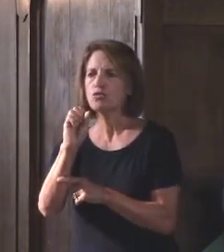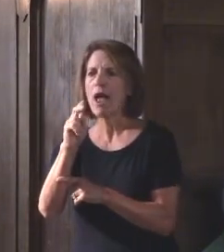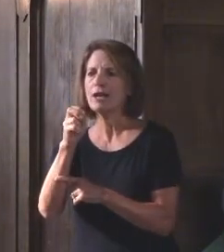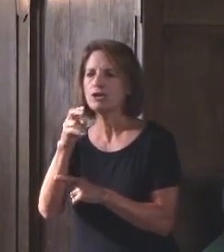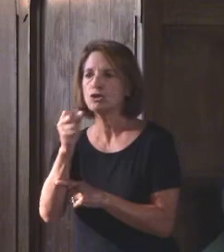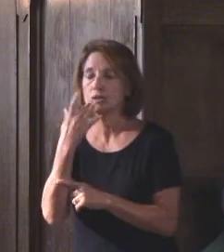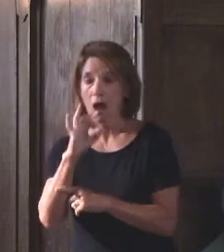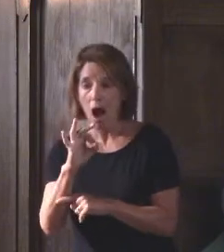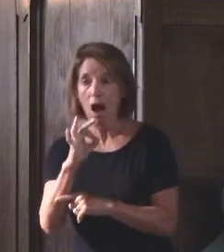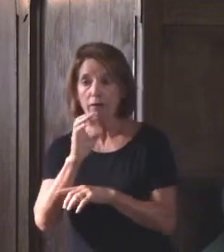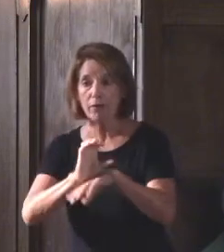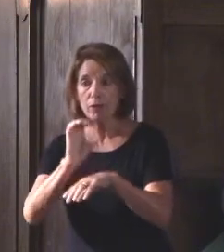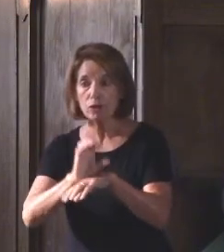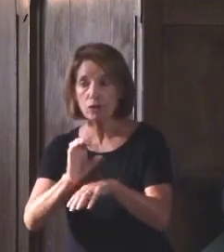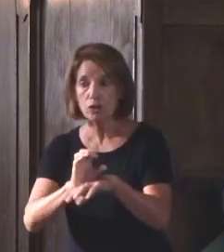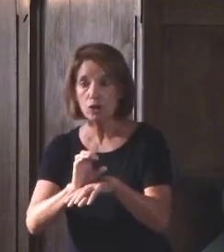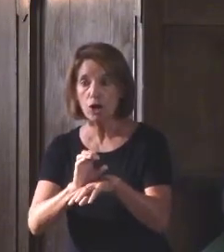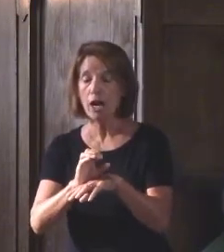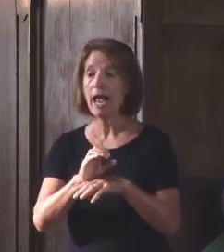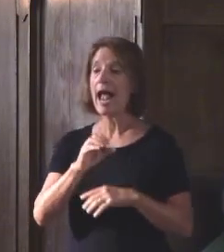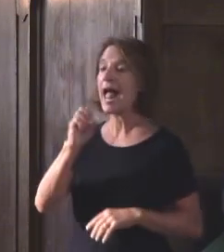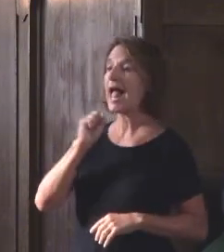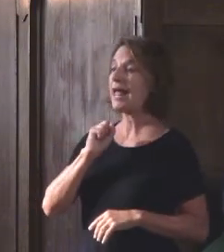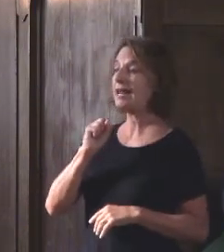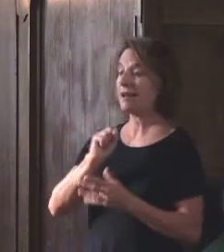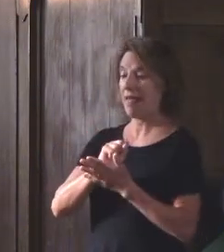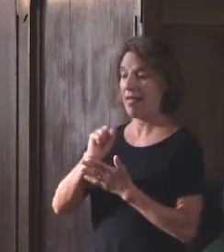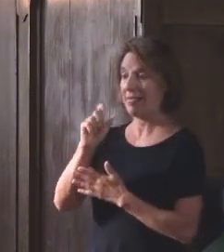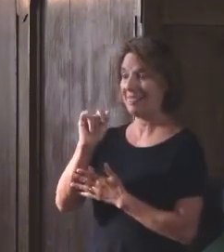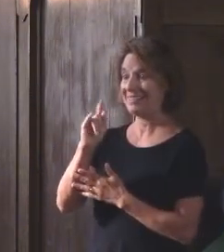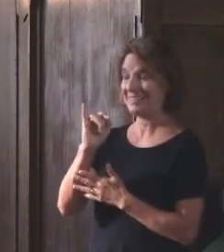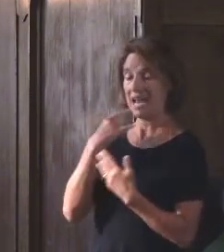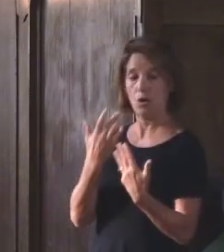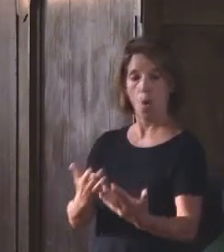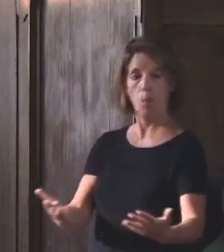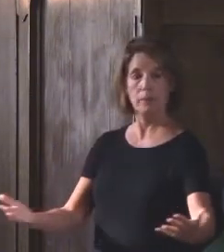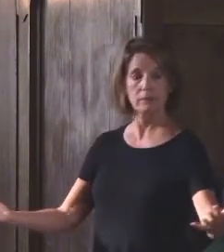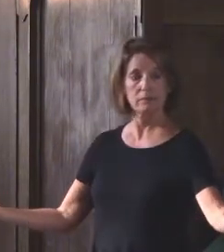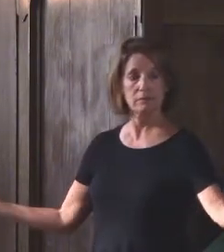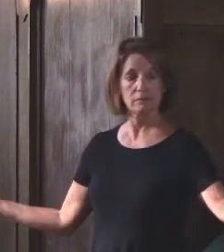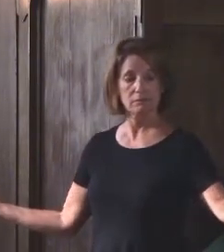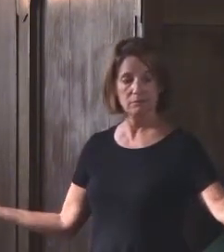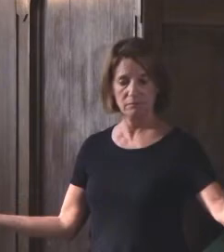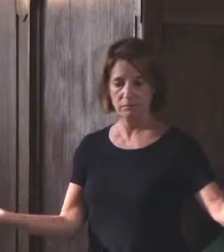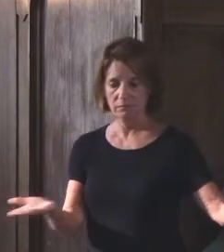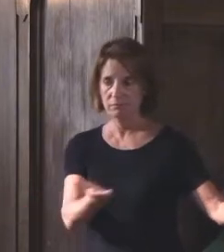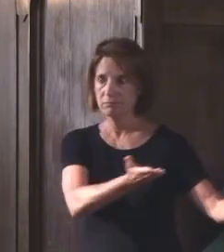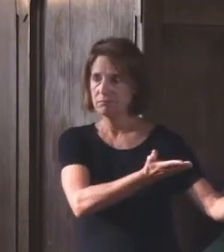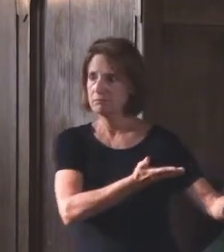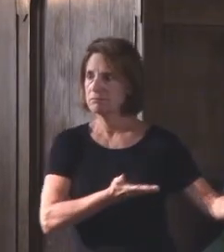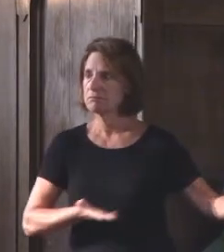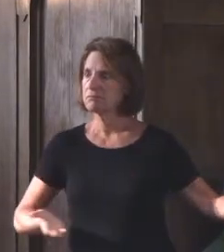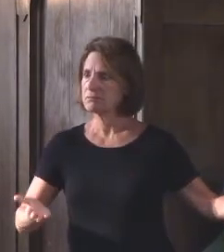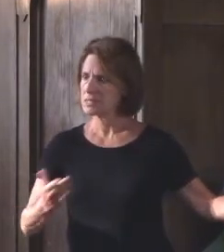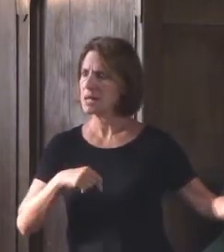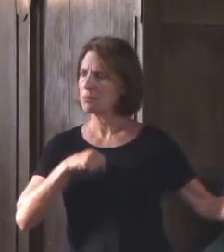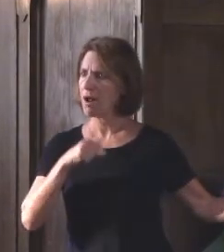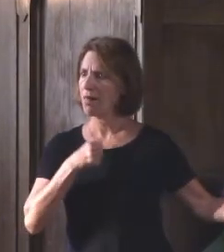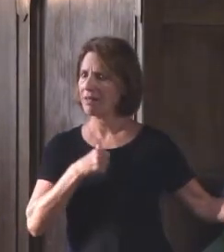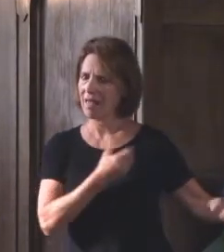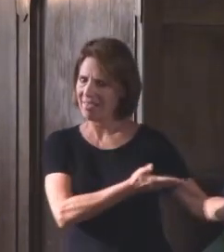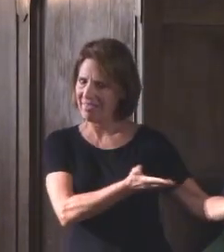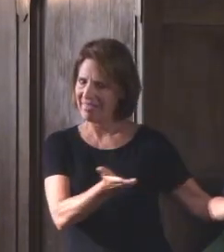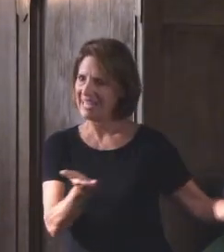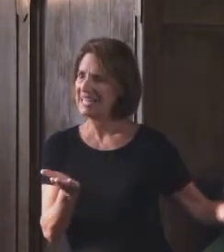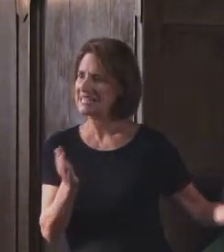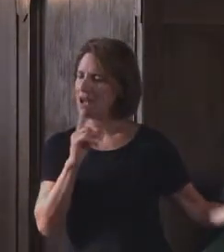And the saint opened his arms wide to indicate this beautiful mix of people and said proudly,